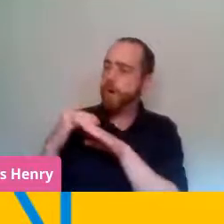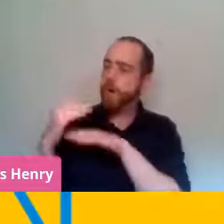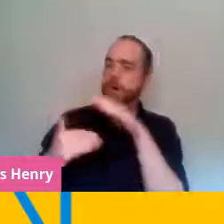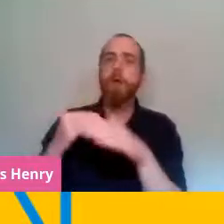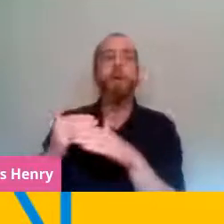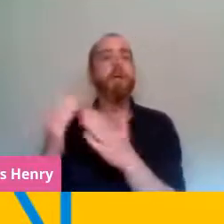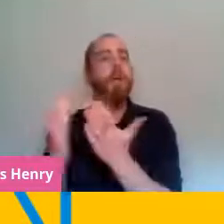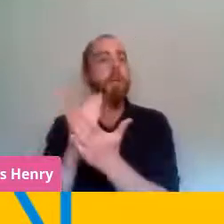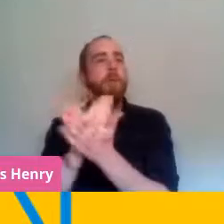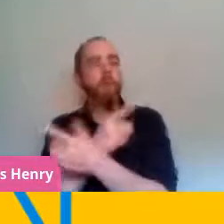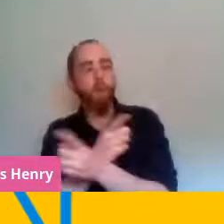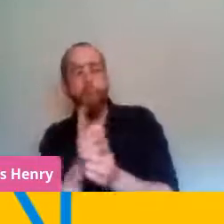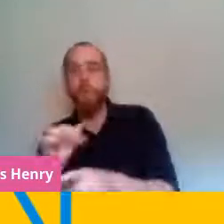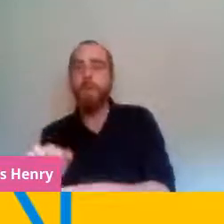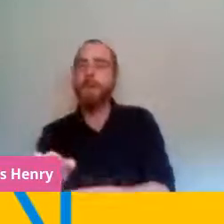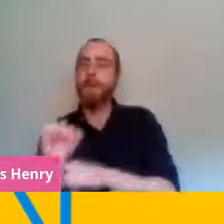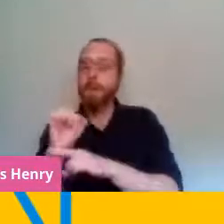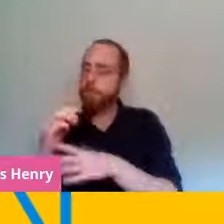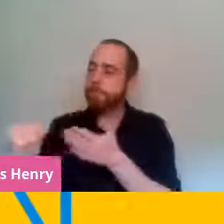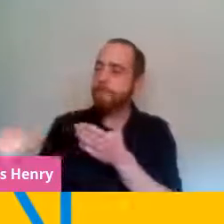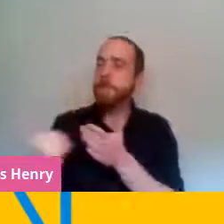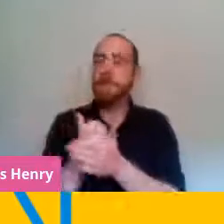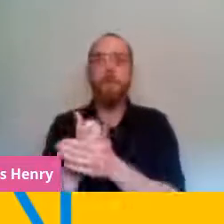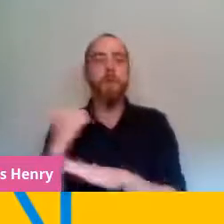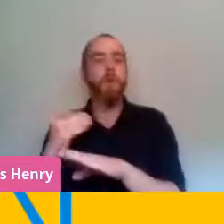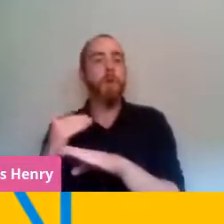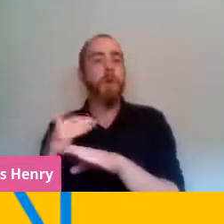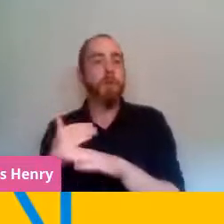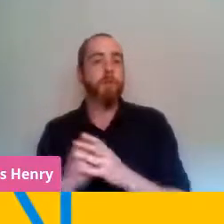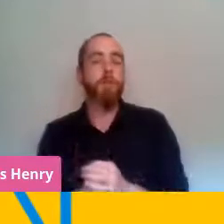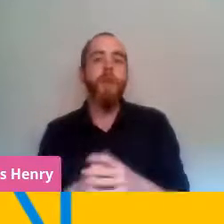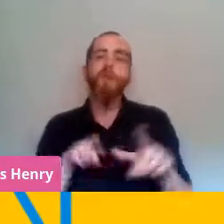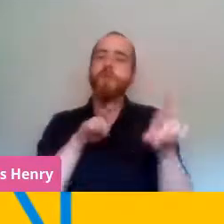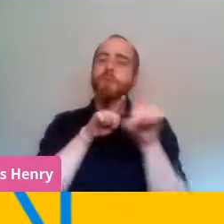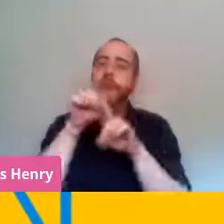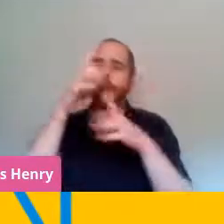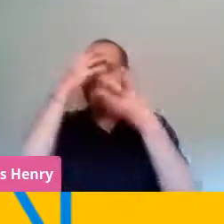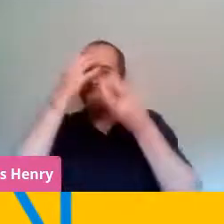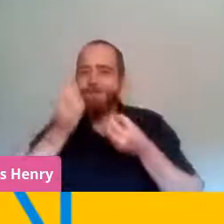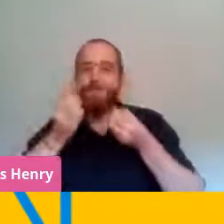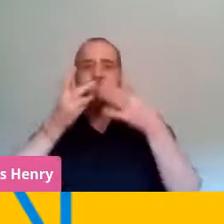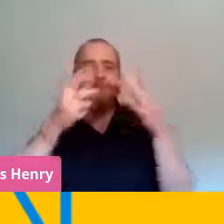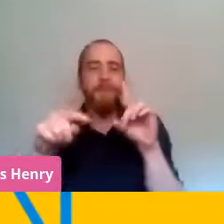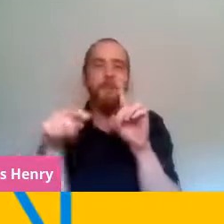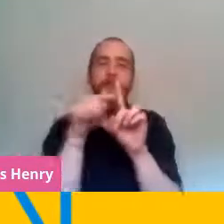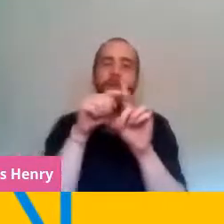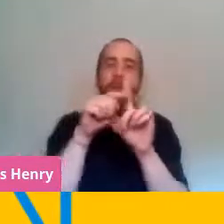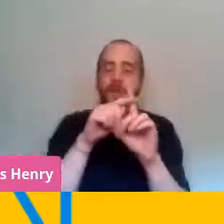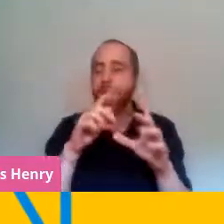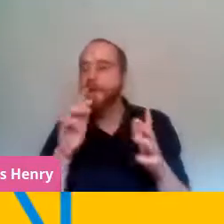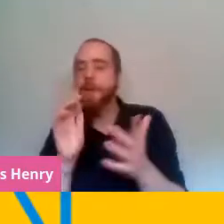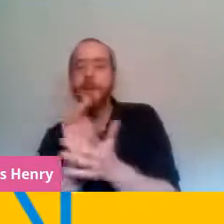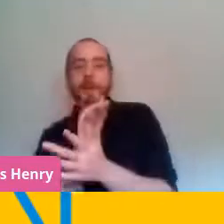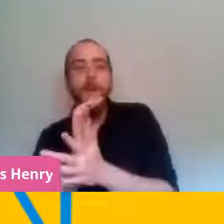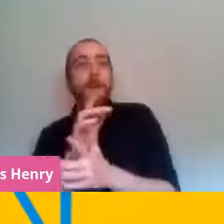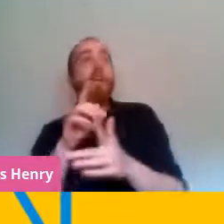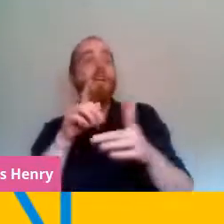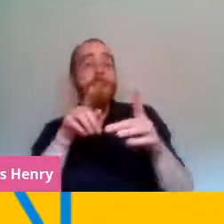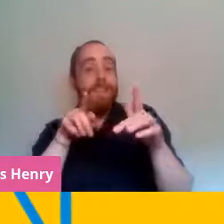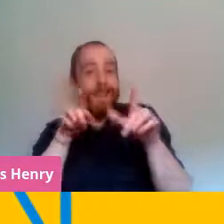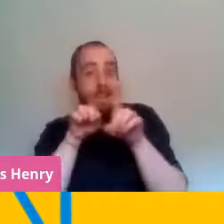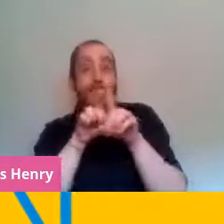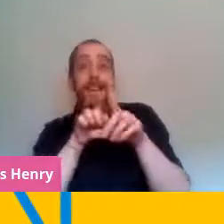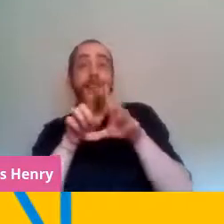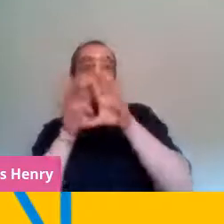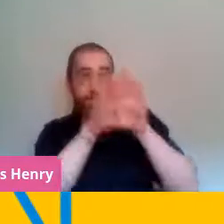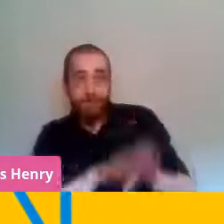colleges. So I want to put forward as much optimism and determination as possible about campaigning on the national scale. This can be the